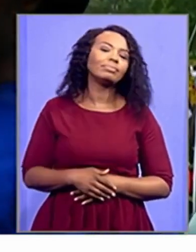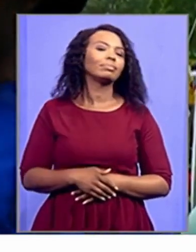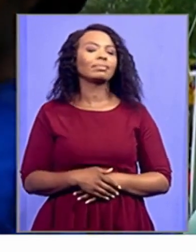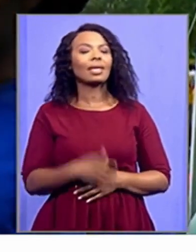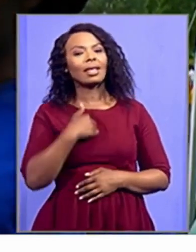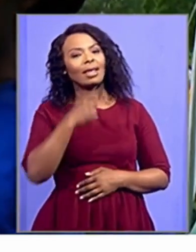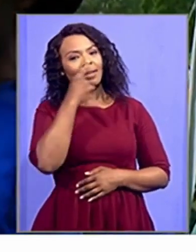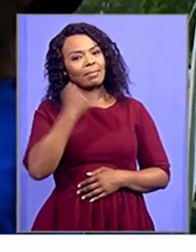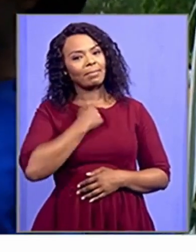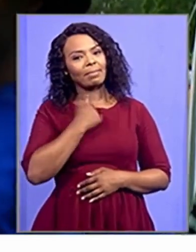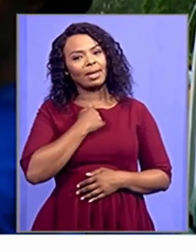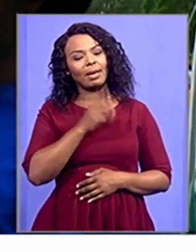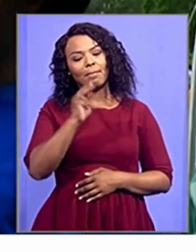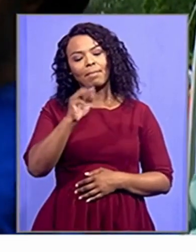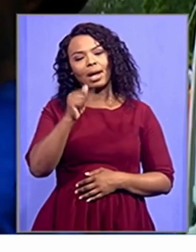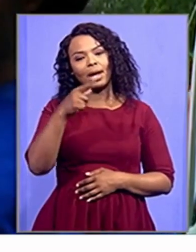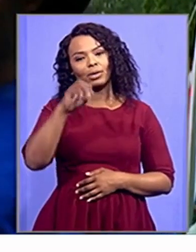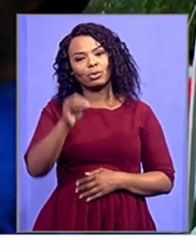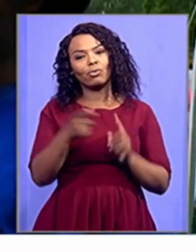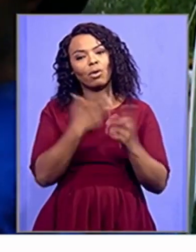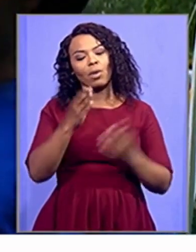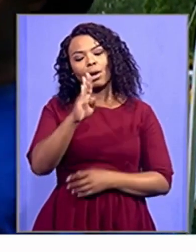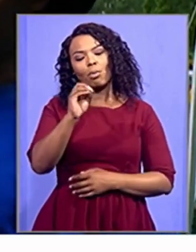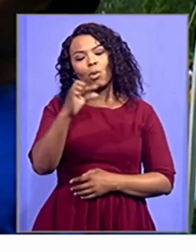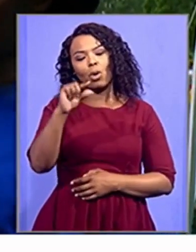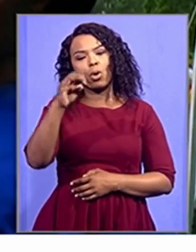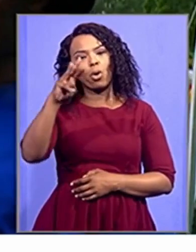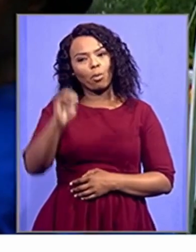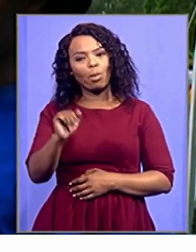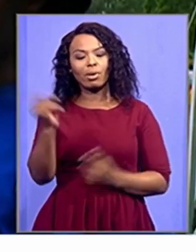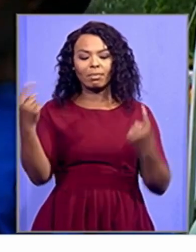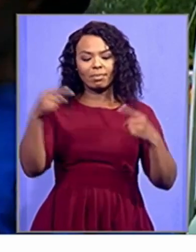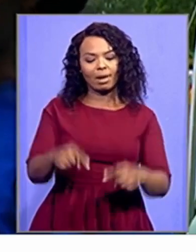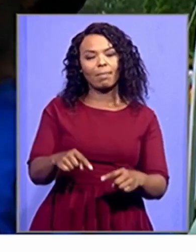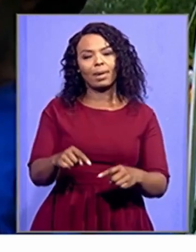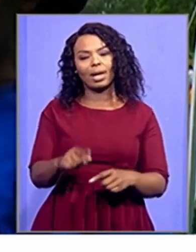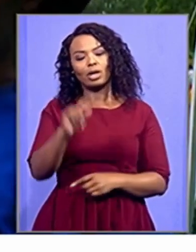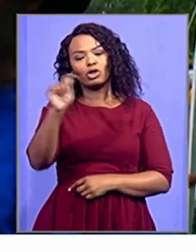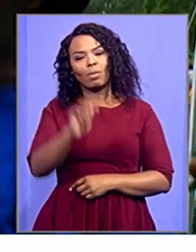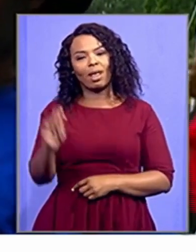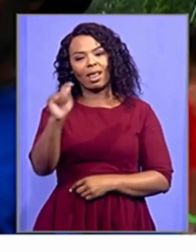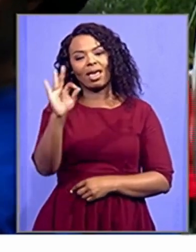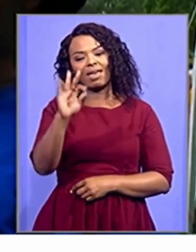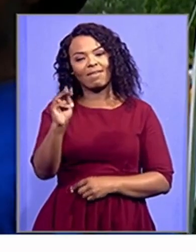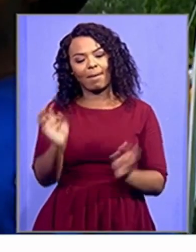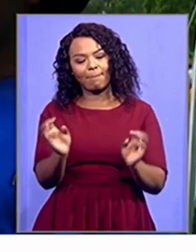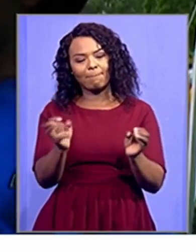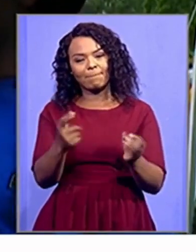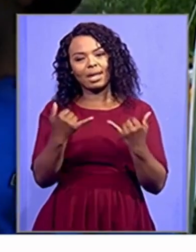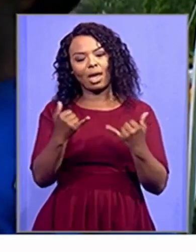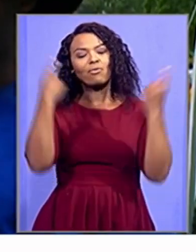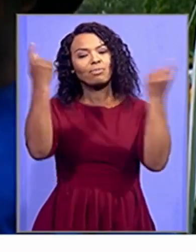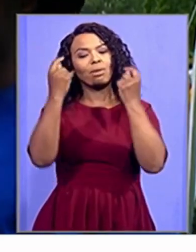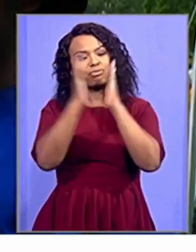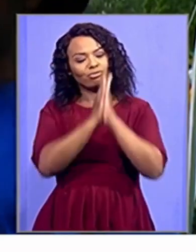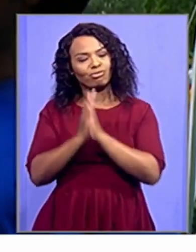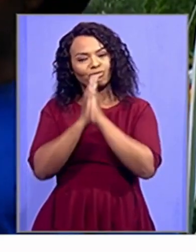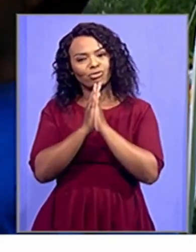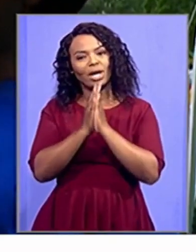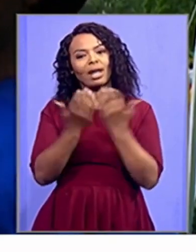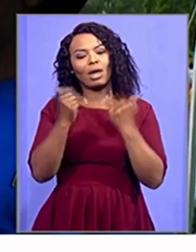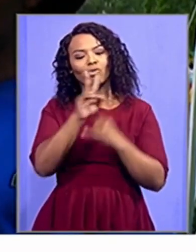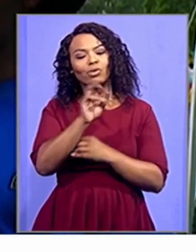ke Manoko Study ke tswa ke le Bogomo ke tlile Thobela FM Gospel Festival 2022 re ba fenye ke